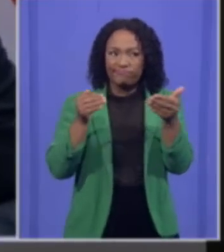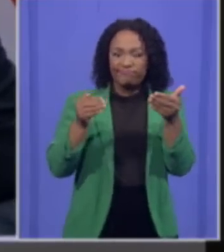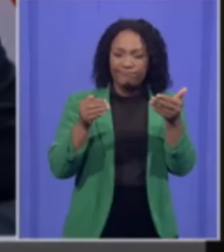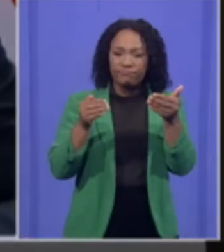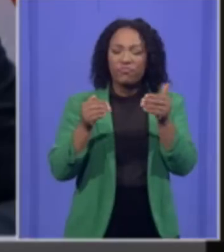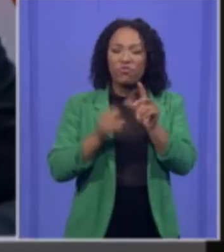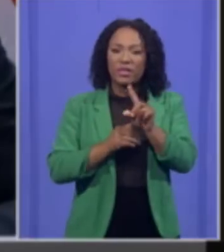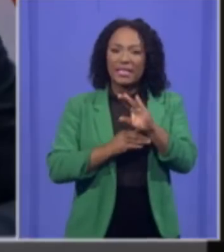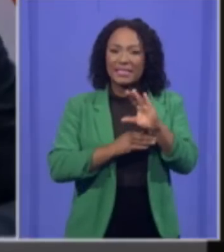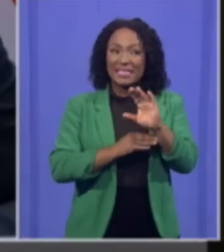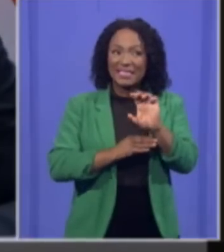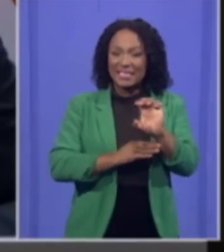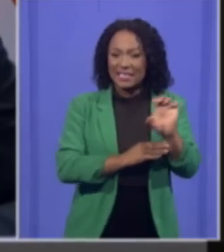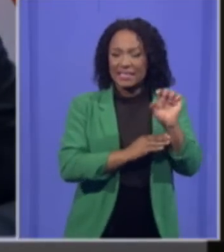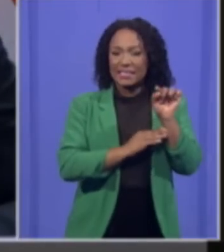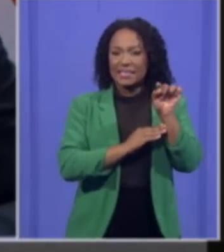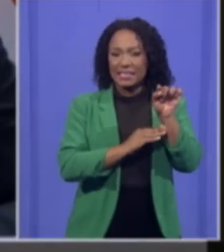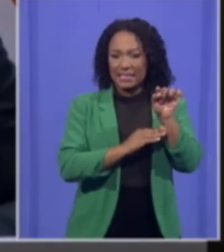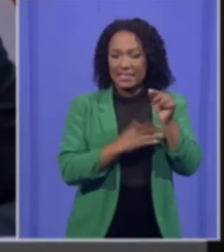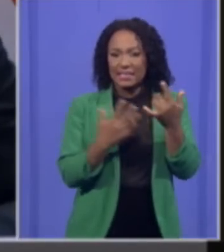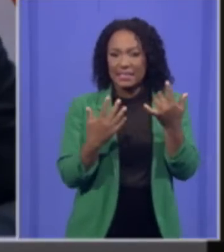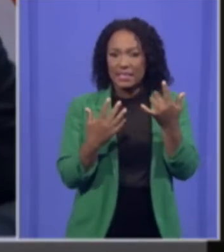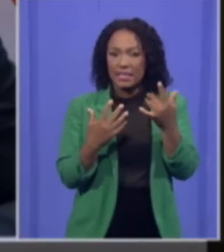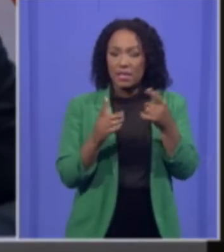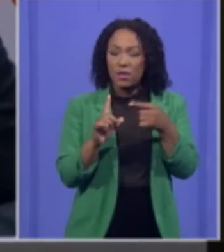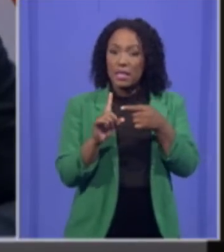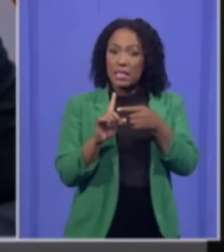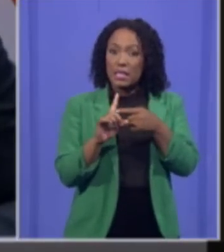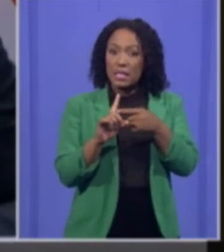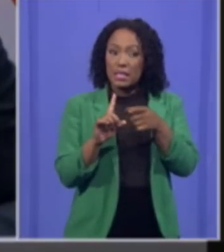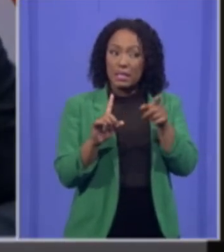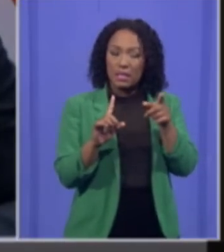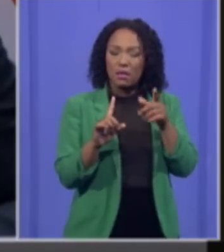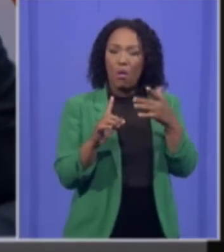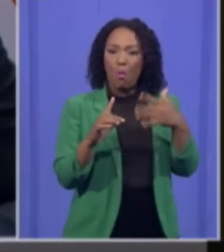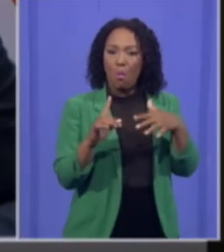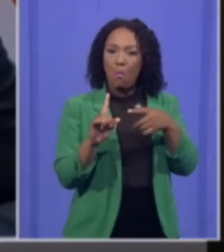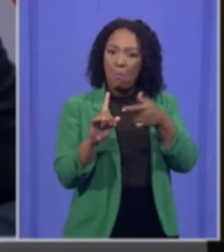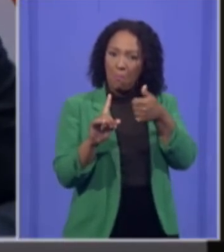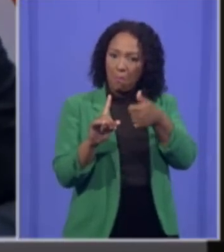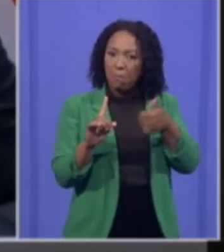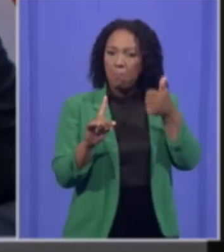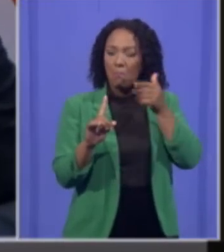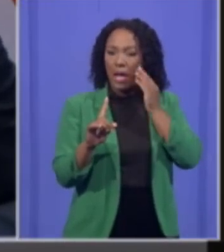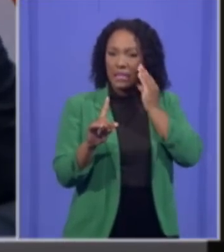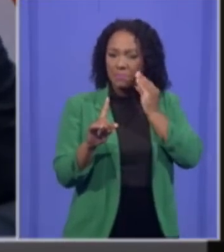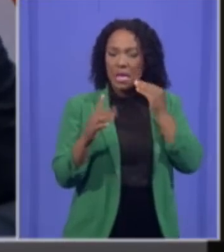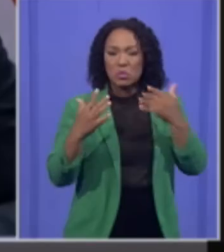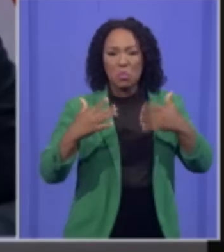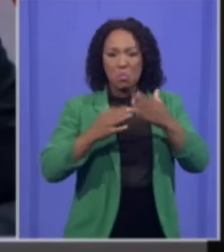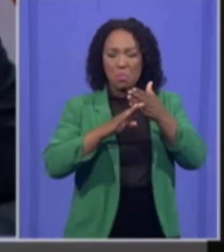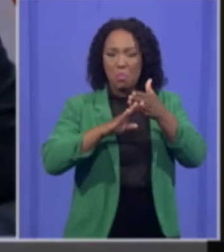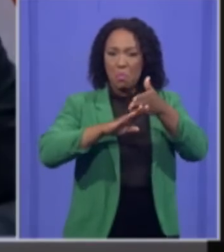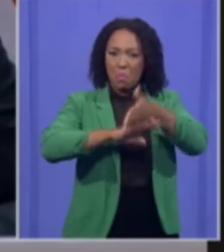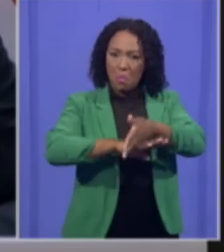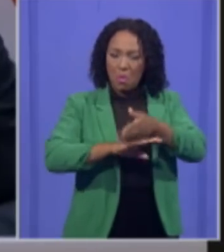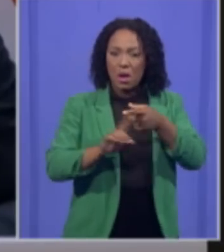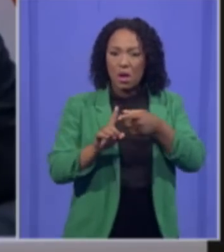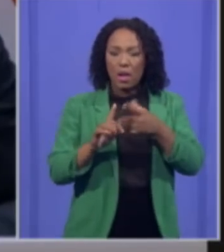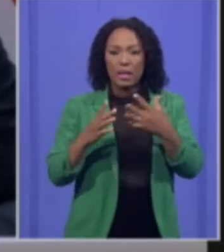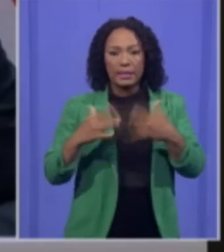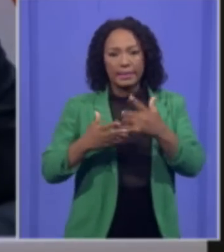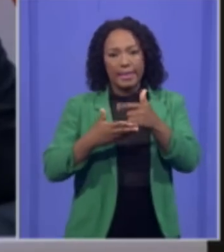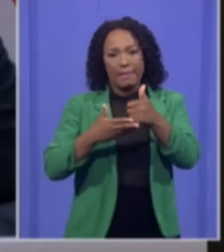We have got no doubt that with his vast political experience, former President Motlanthe will be an asset to the team.